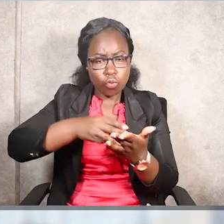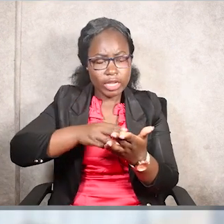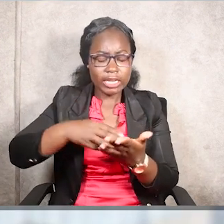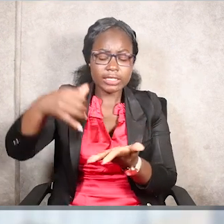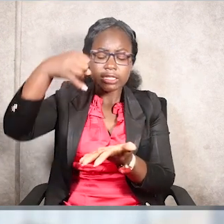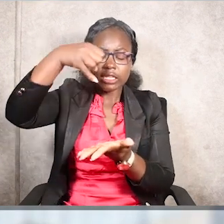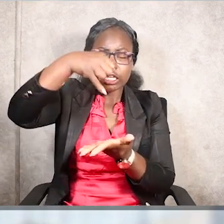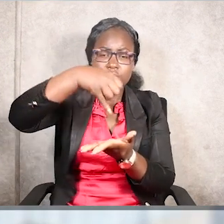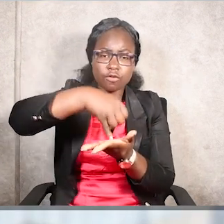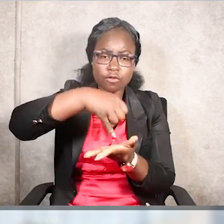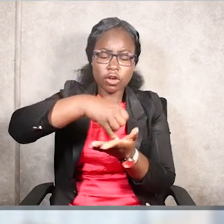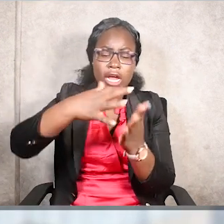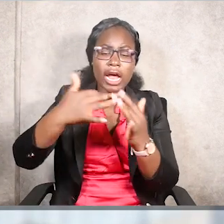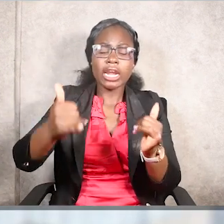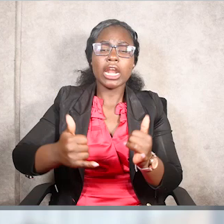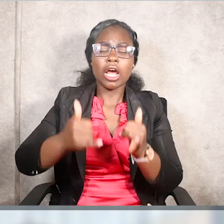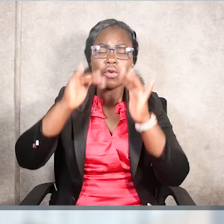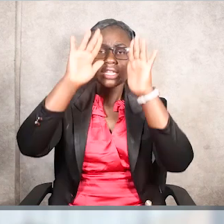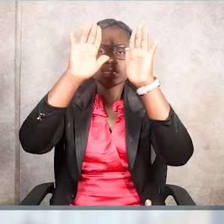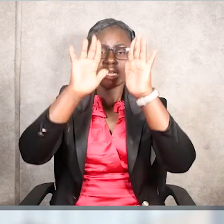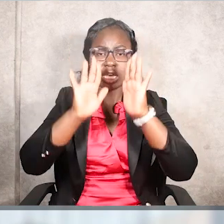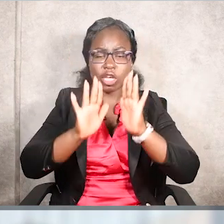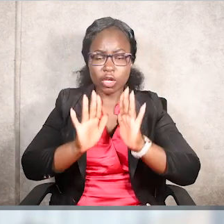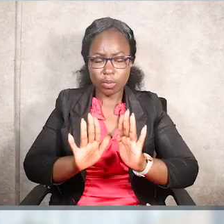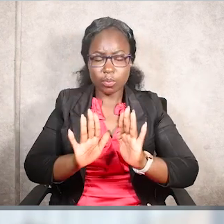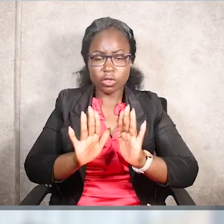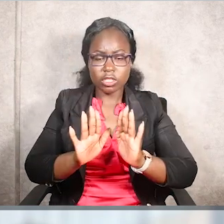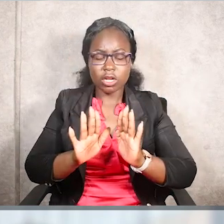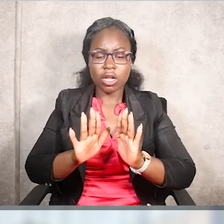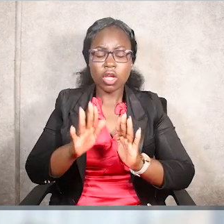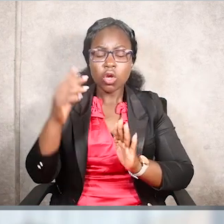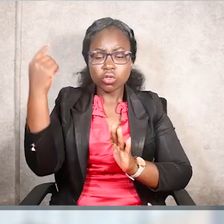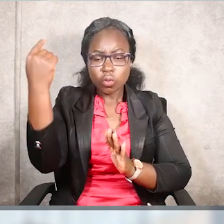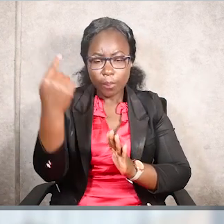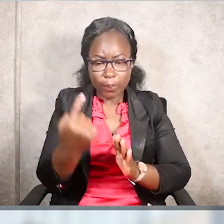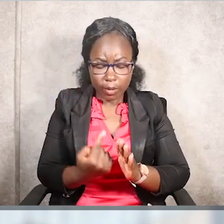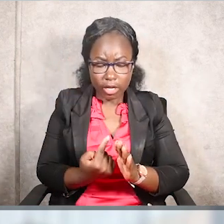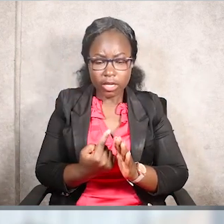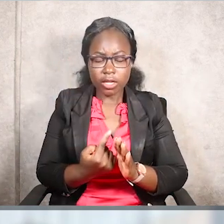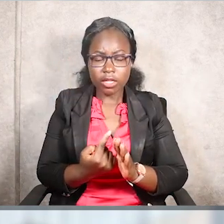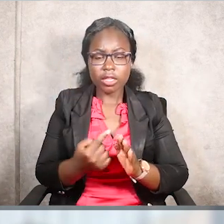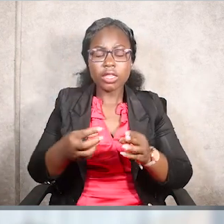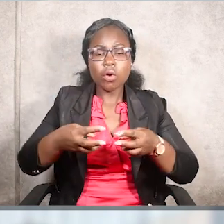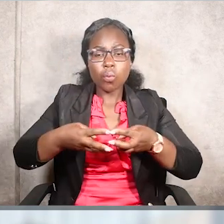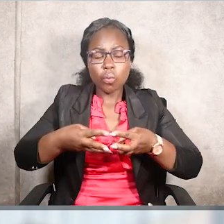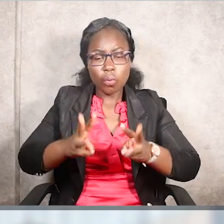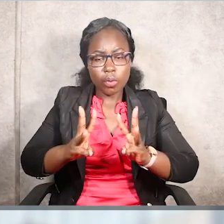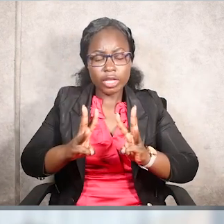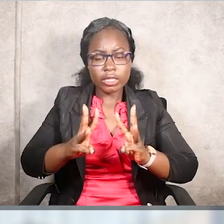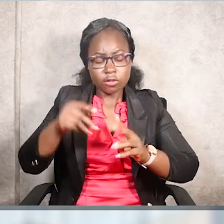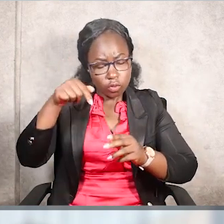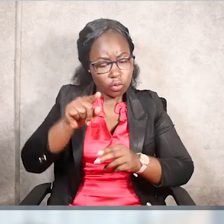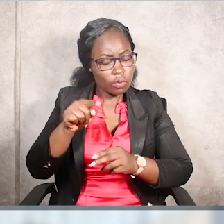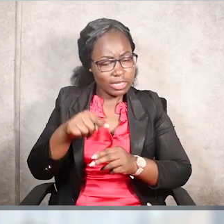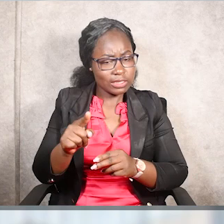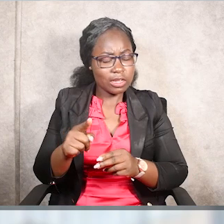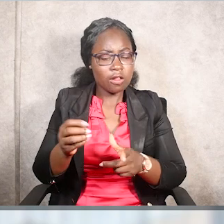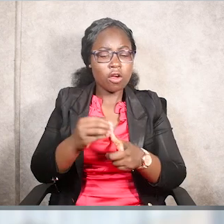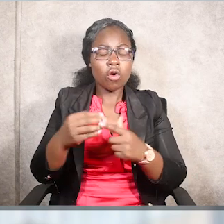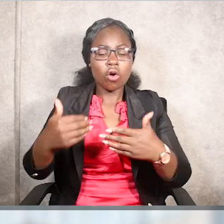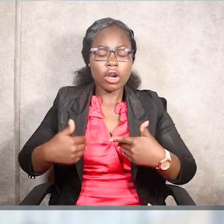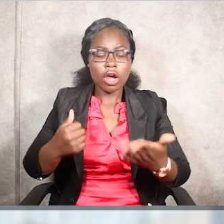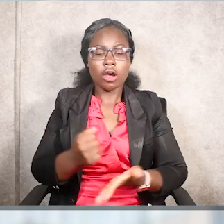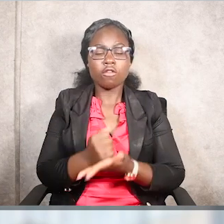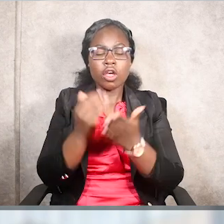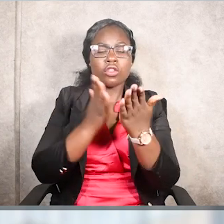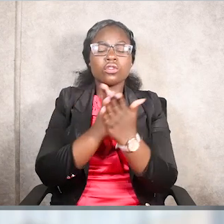involved, then it is important to get interventions or design interventions for yourself, or seek help through a mentor or